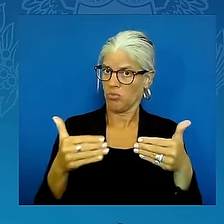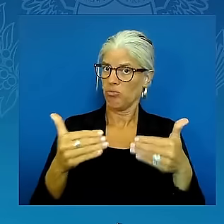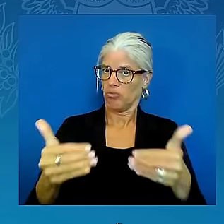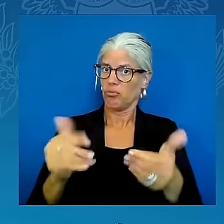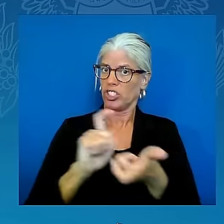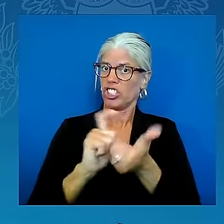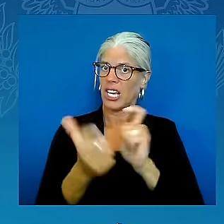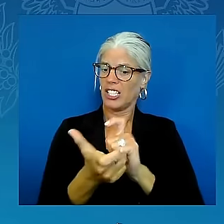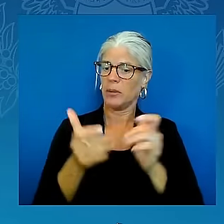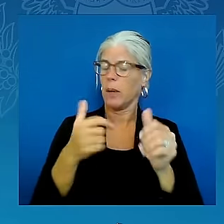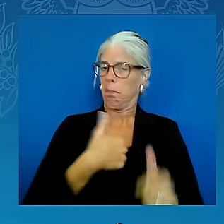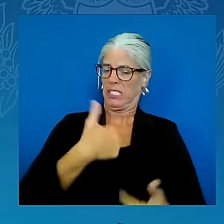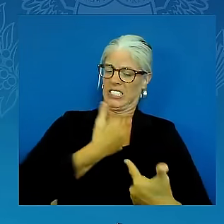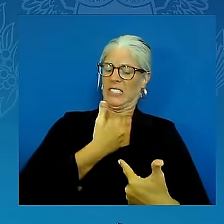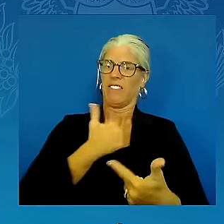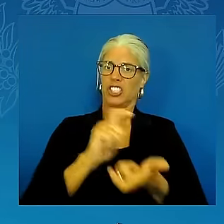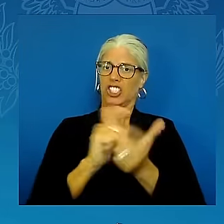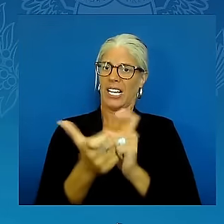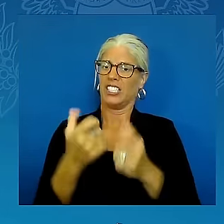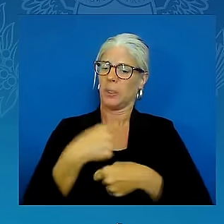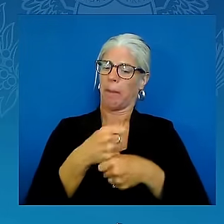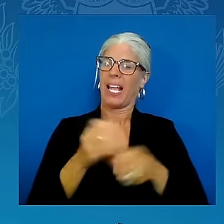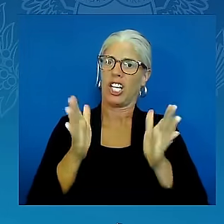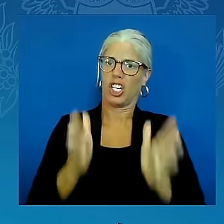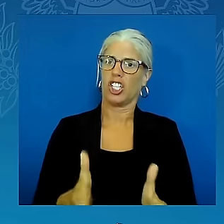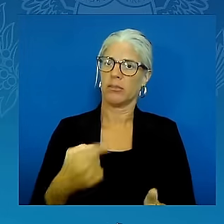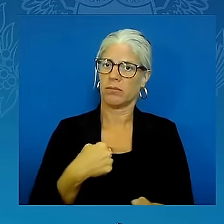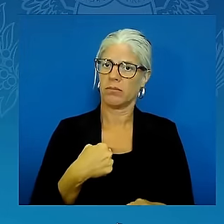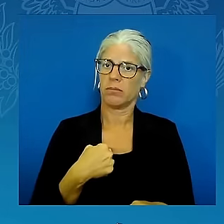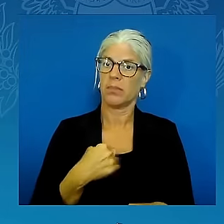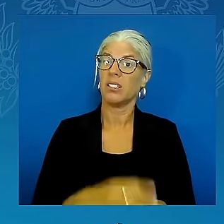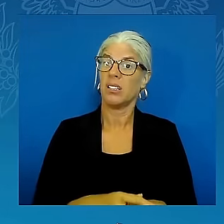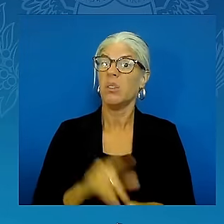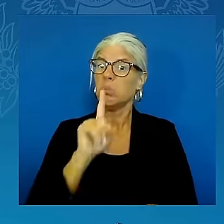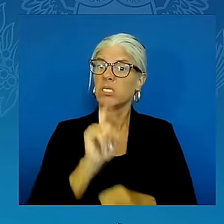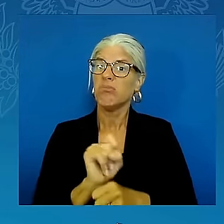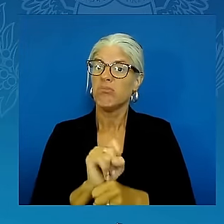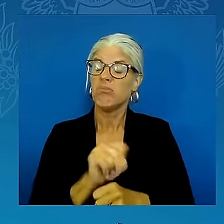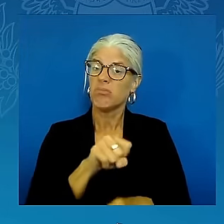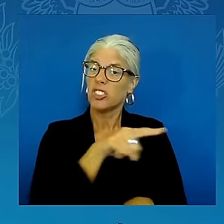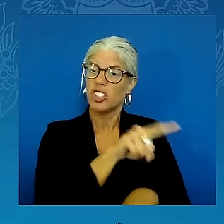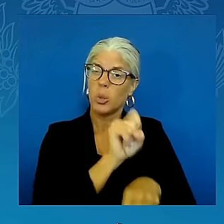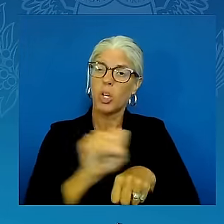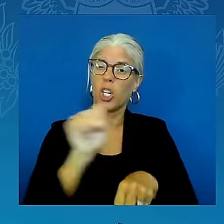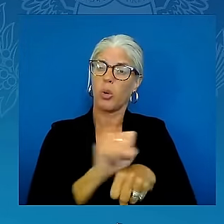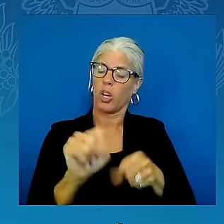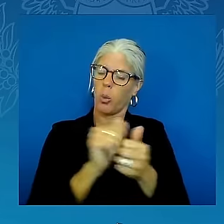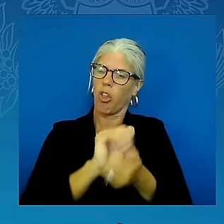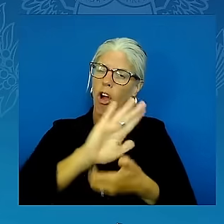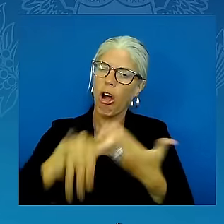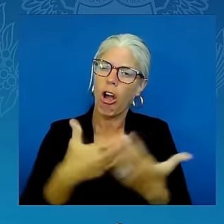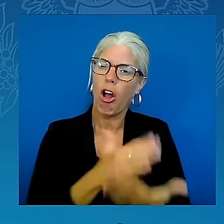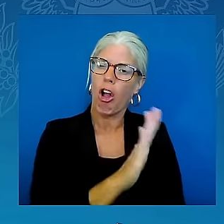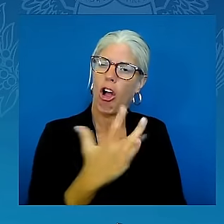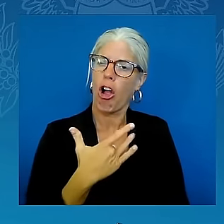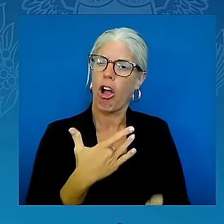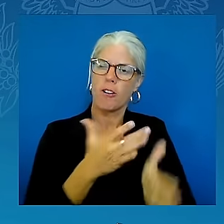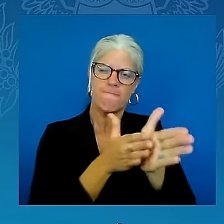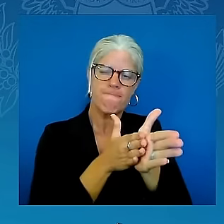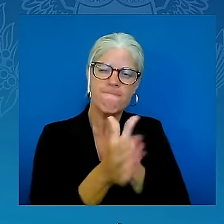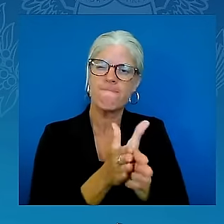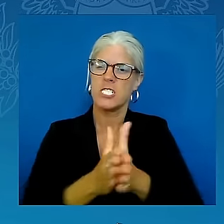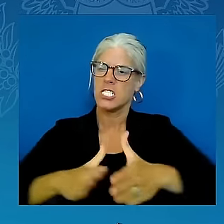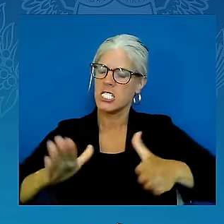city, of her state, and of our nation. And to honor her memory, let us continue to fight